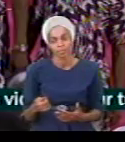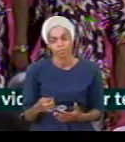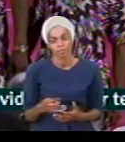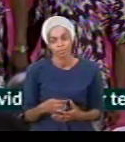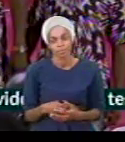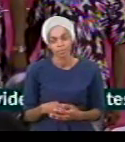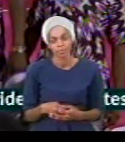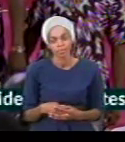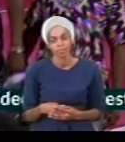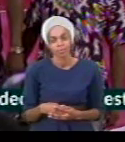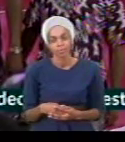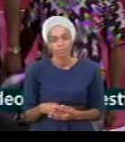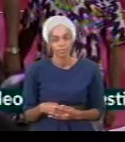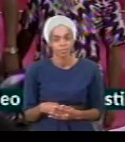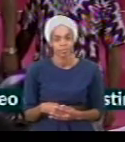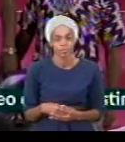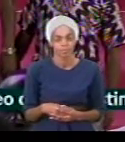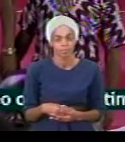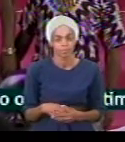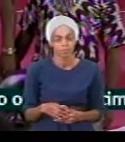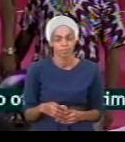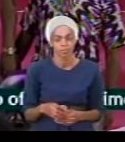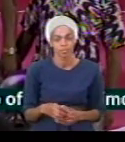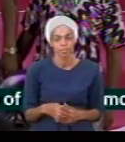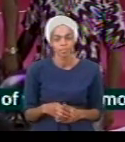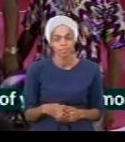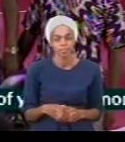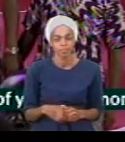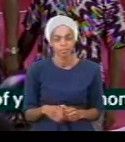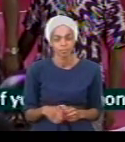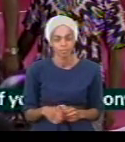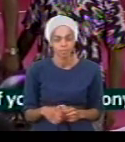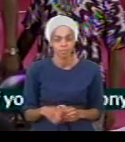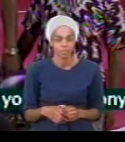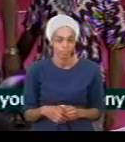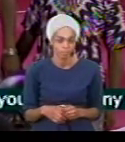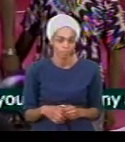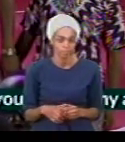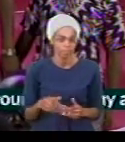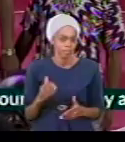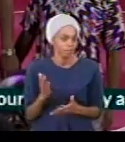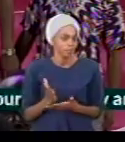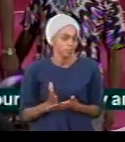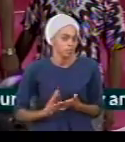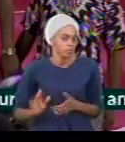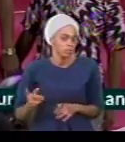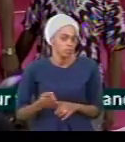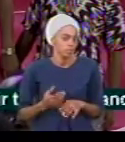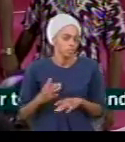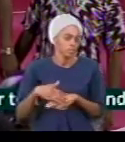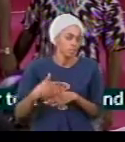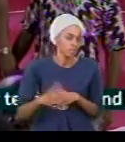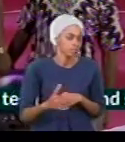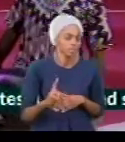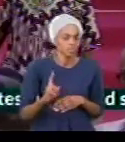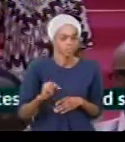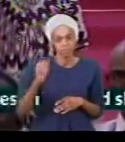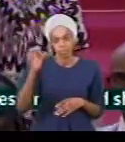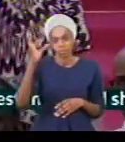few months after the pastor's prayer, she was totally healed and she's sleeping well now, no more bedwetting. Let's hear from